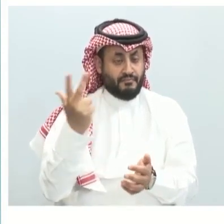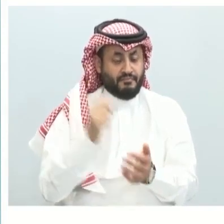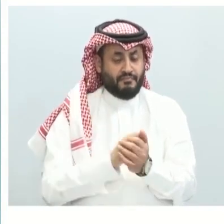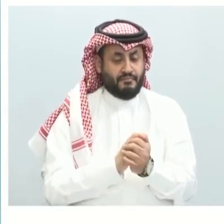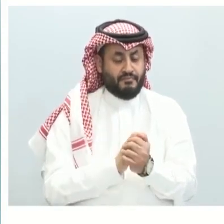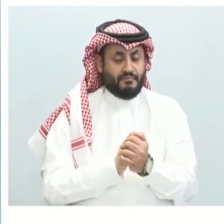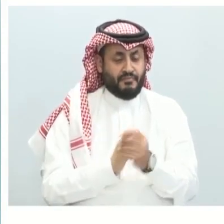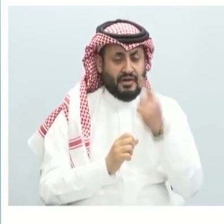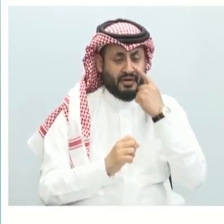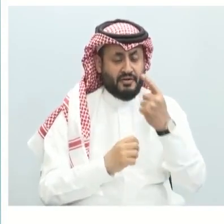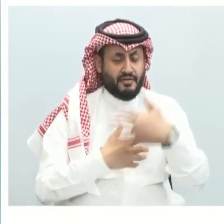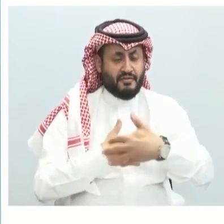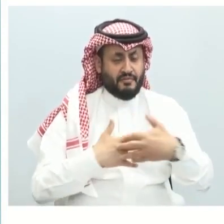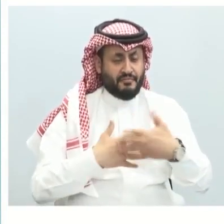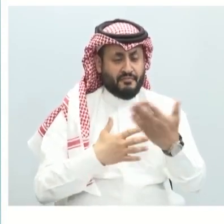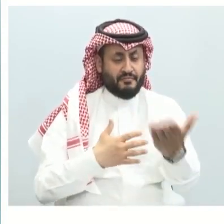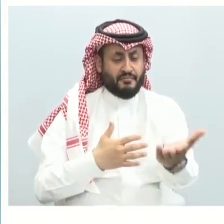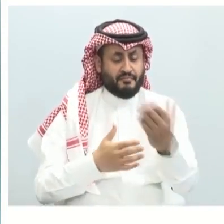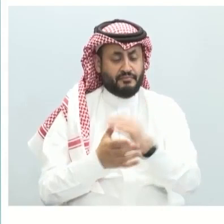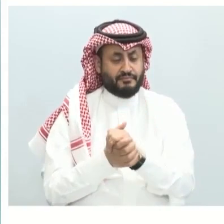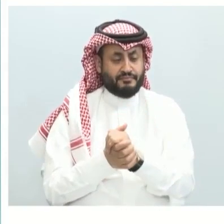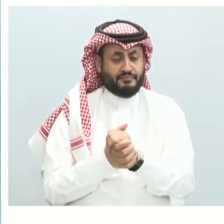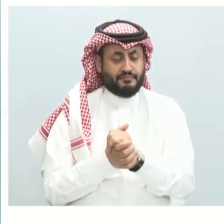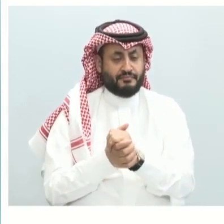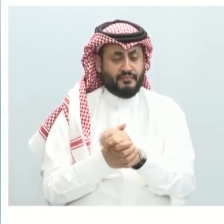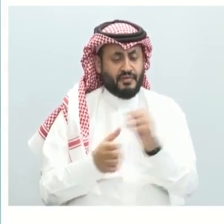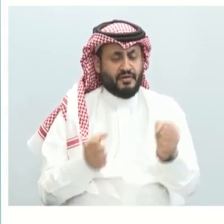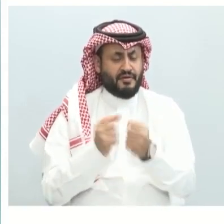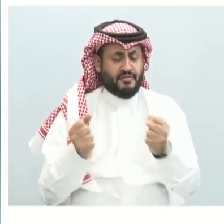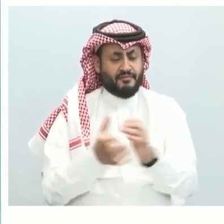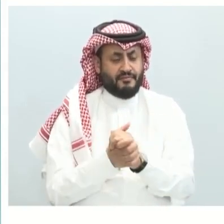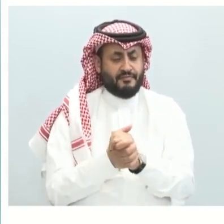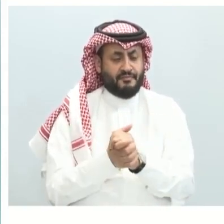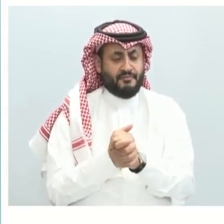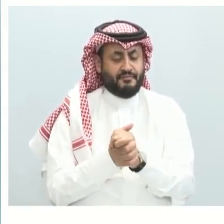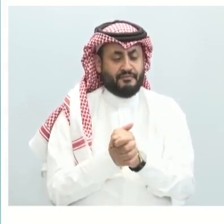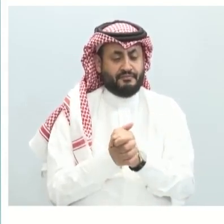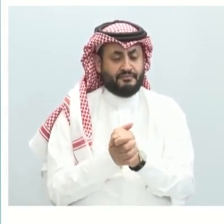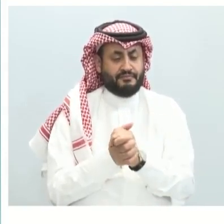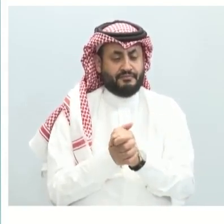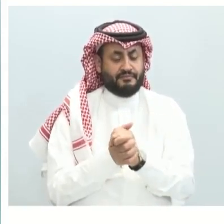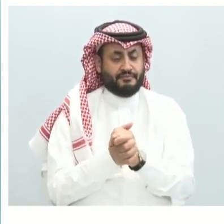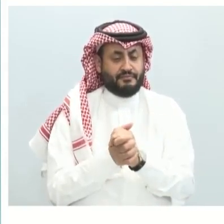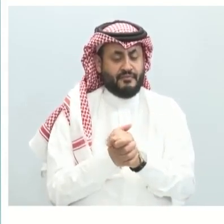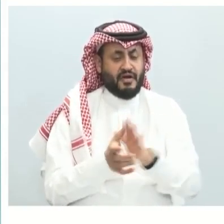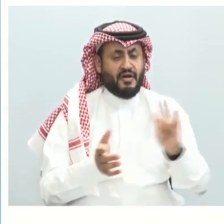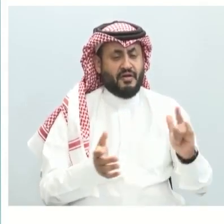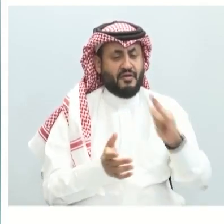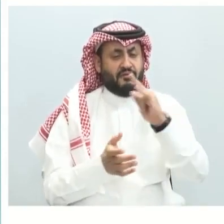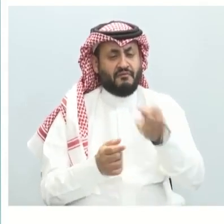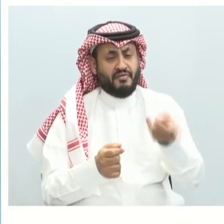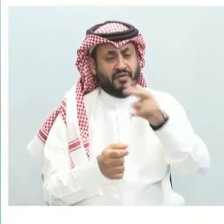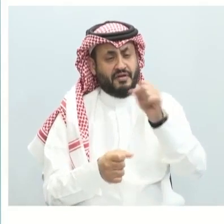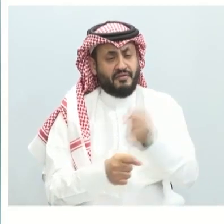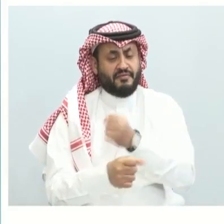93. On page 93, you can see a game, an interesting game actually, which is travel and do.